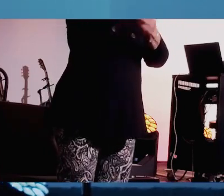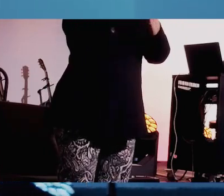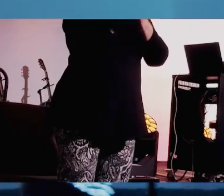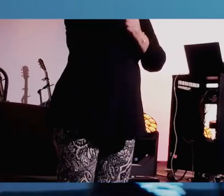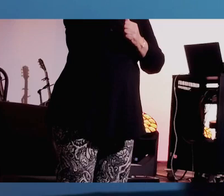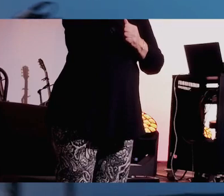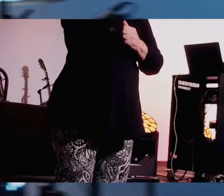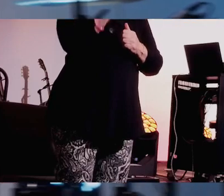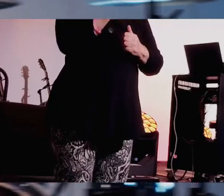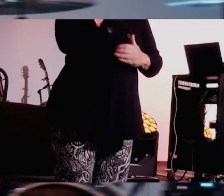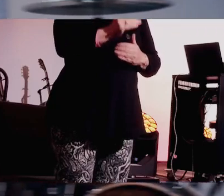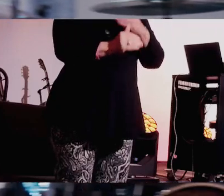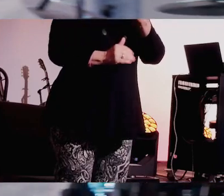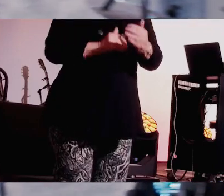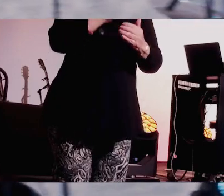This is the progression of it.